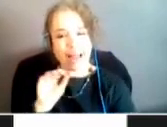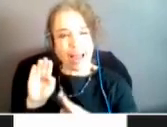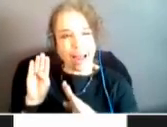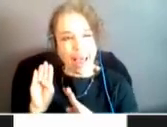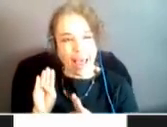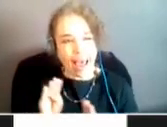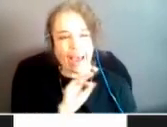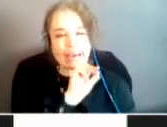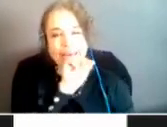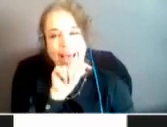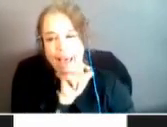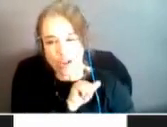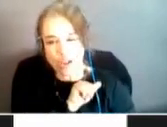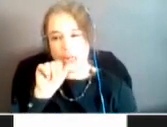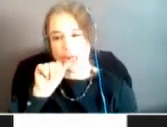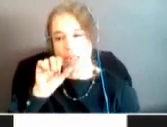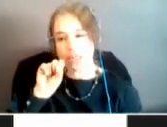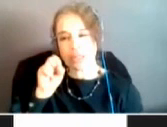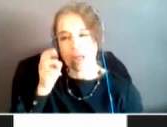assumptions. Next slide.